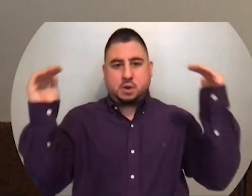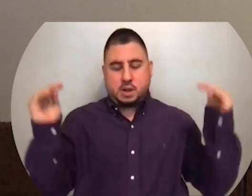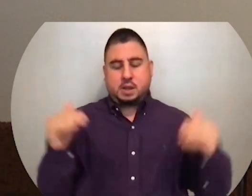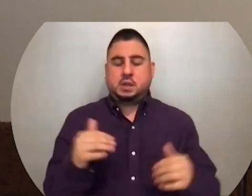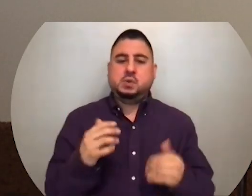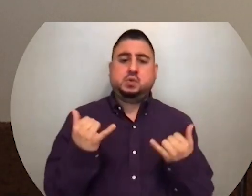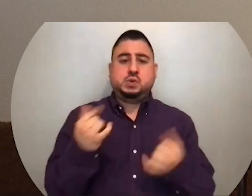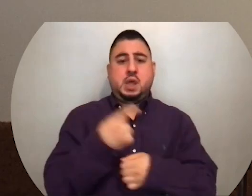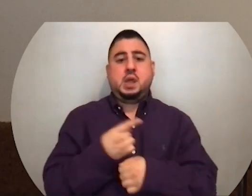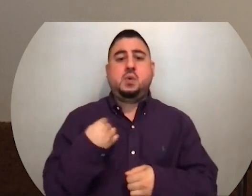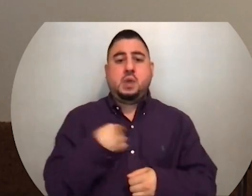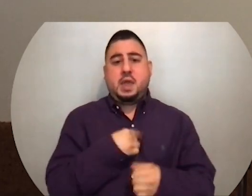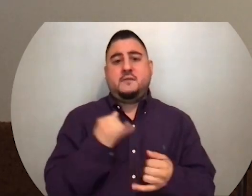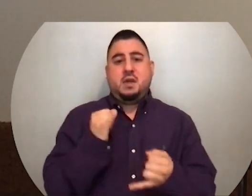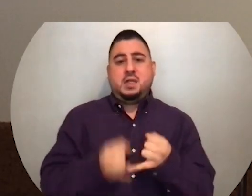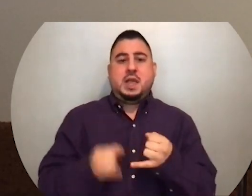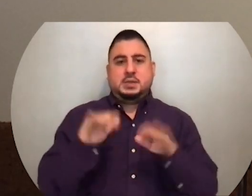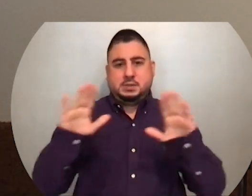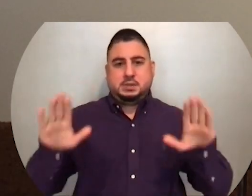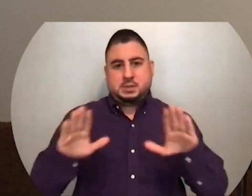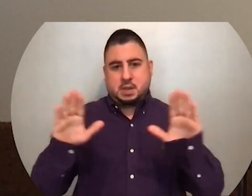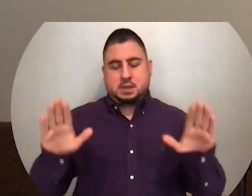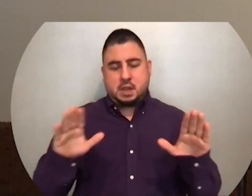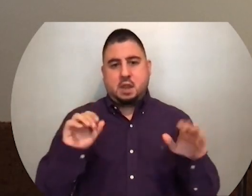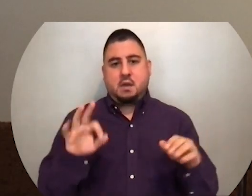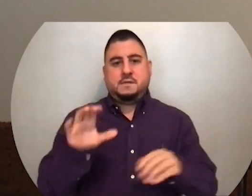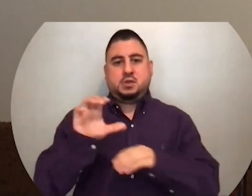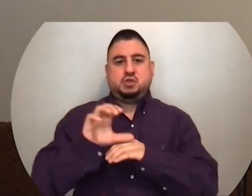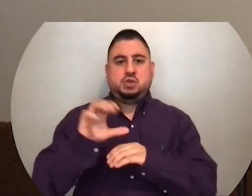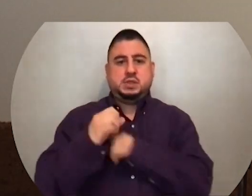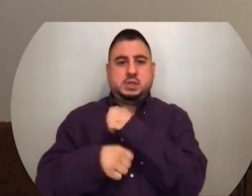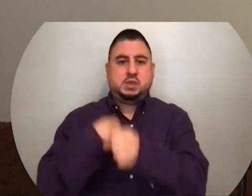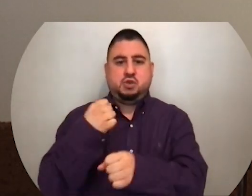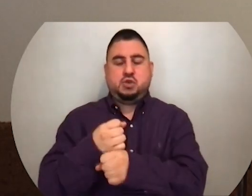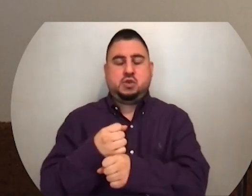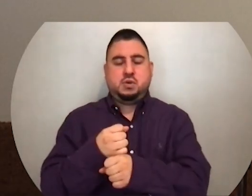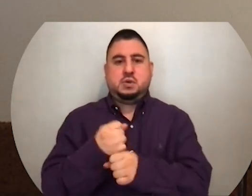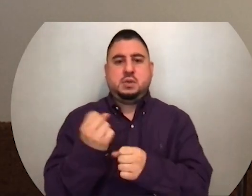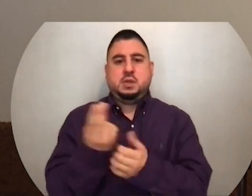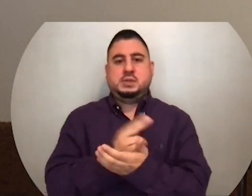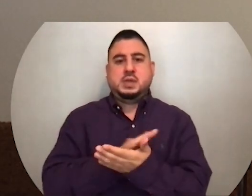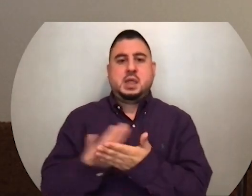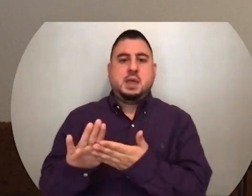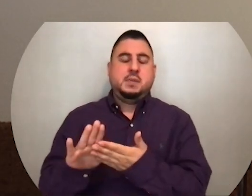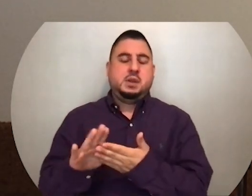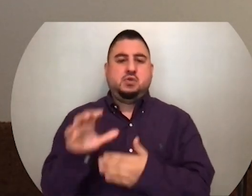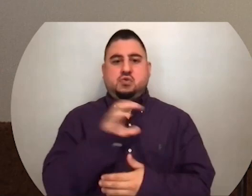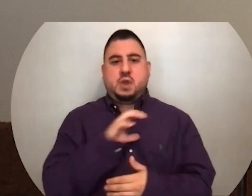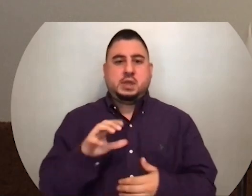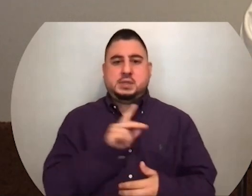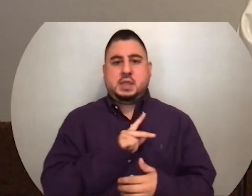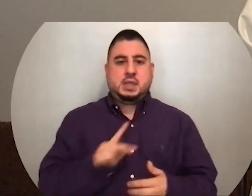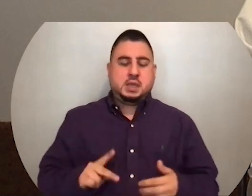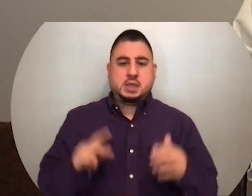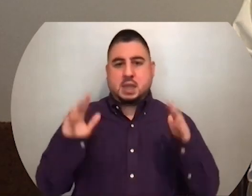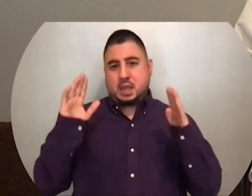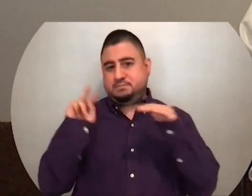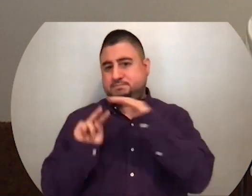Well, today we do have this last Sunday of the church year, the solemnity of Christ the King,